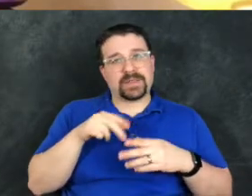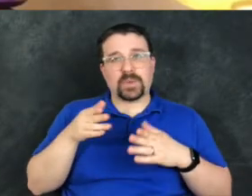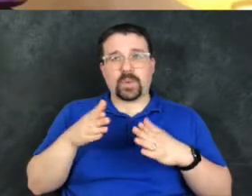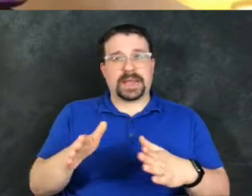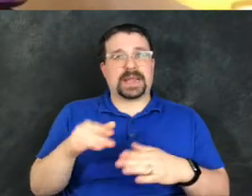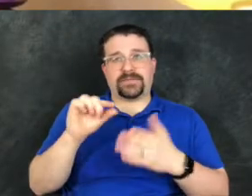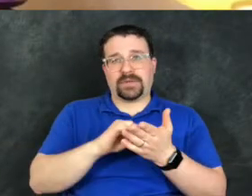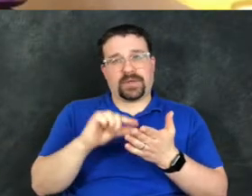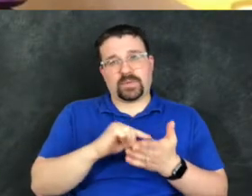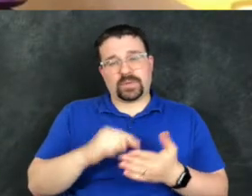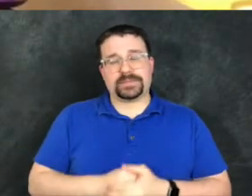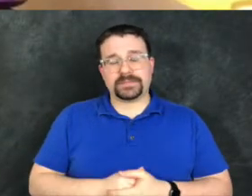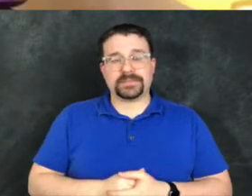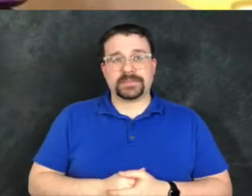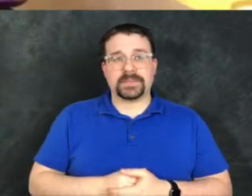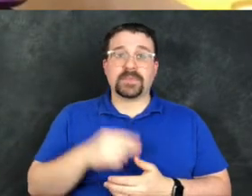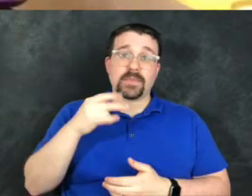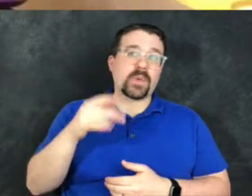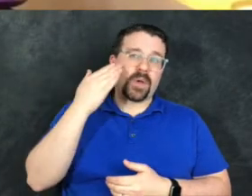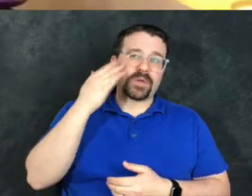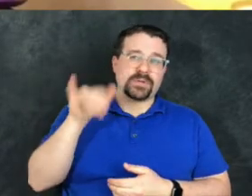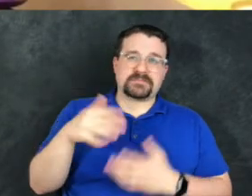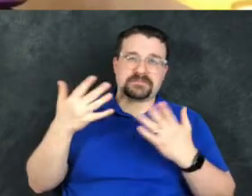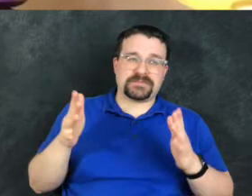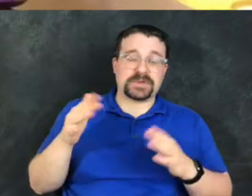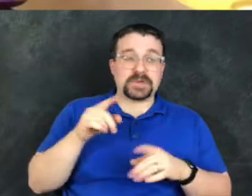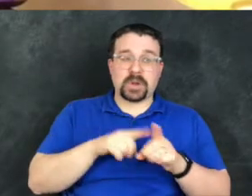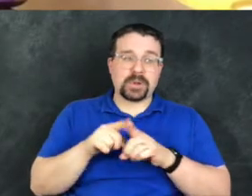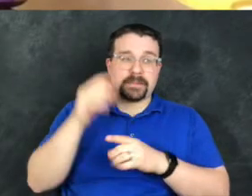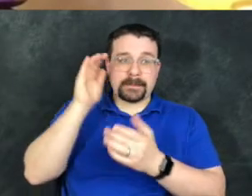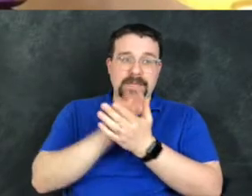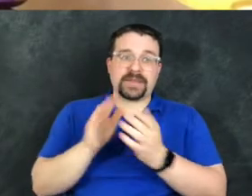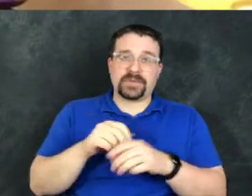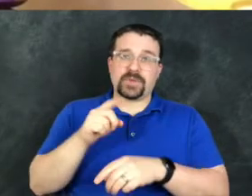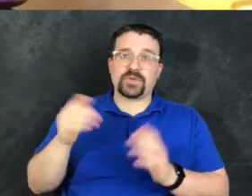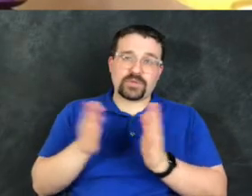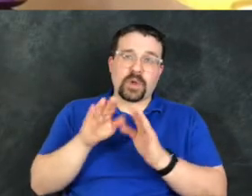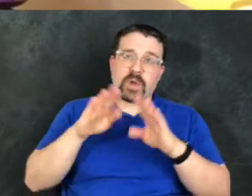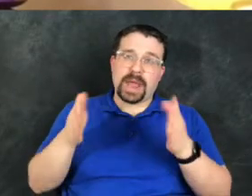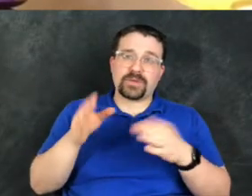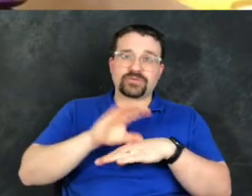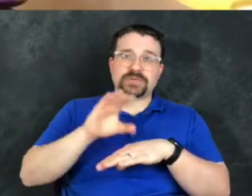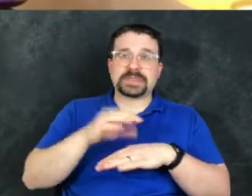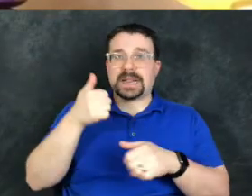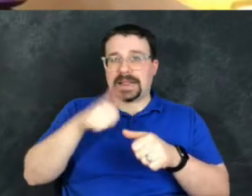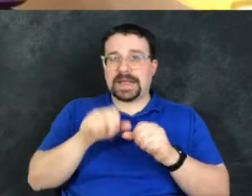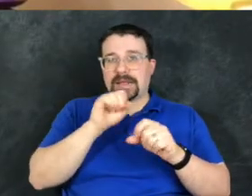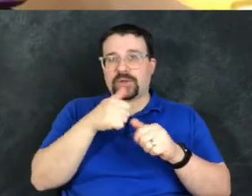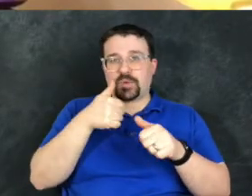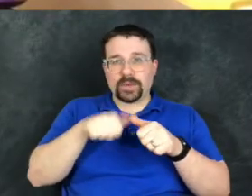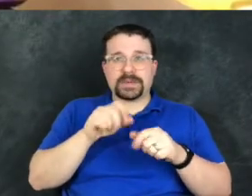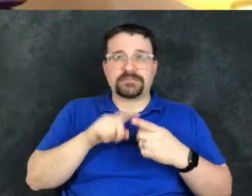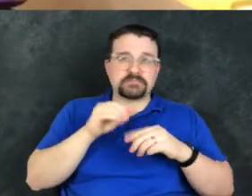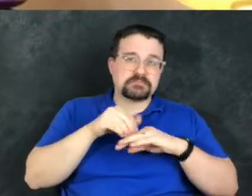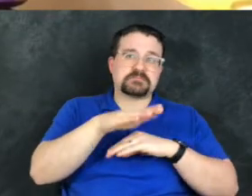underground just isn't the way of the gospel. Paul knew that, and so did the believers in those small house churches